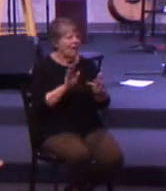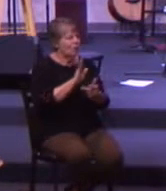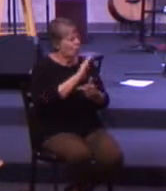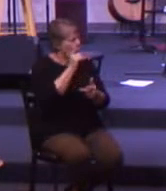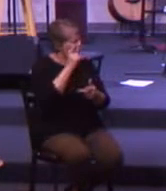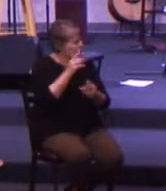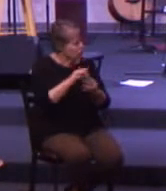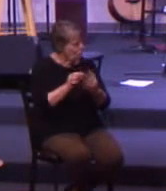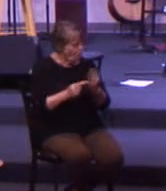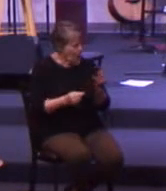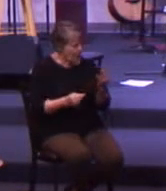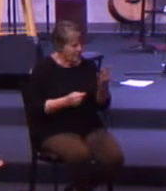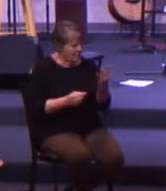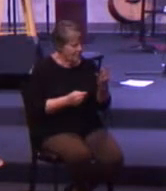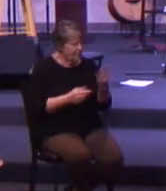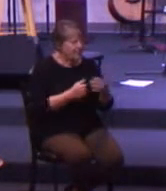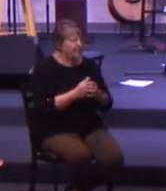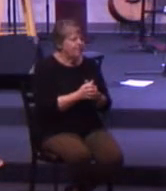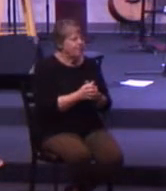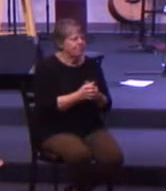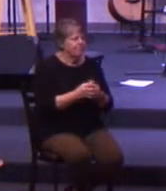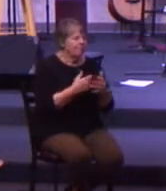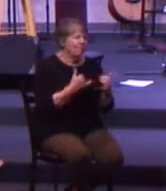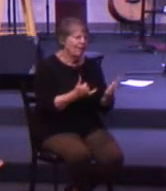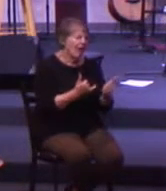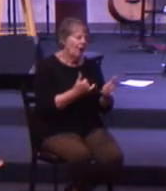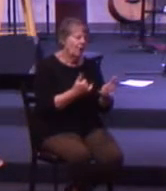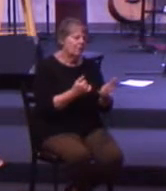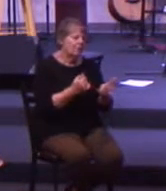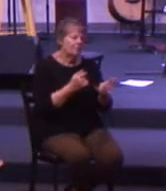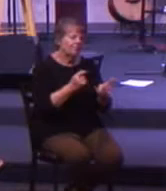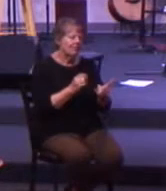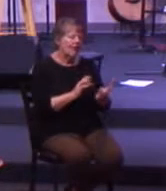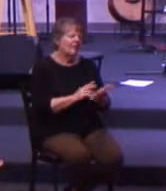sometimes, just allow me a moment of self-reflection. Sometimes